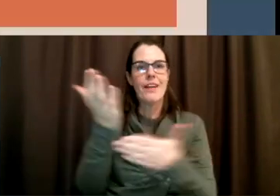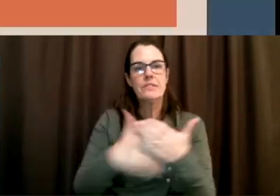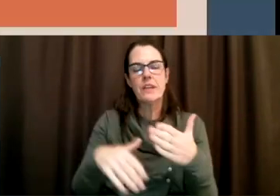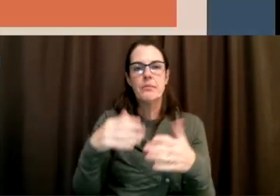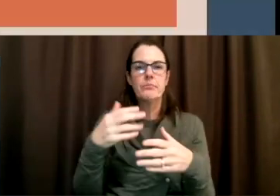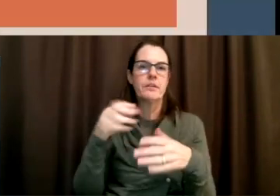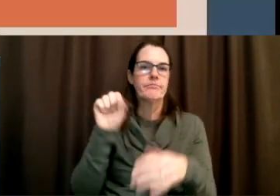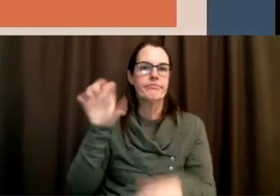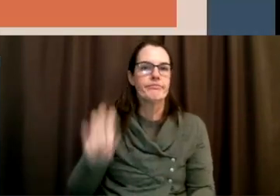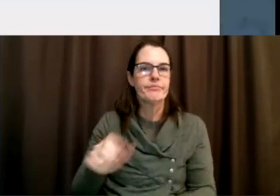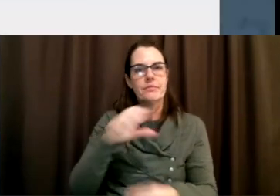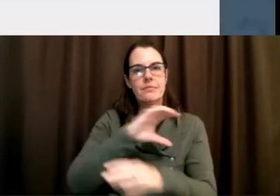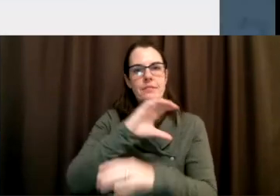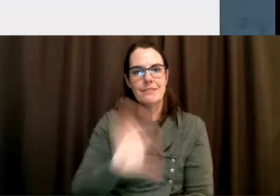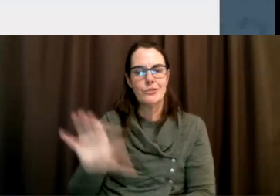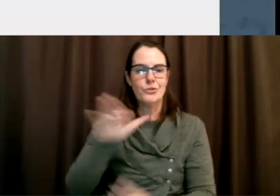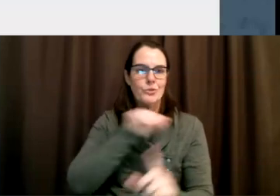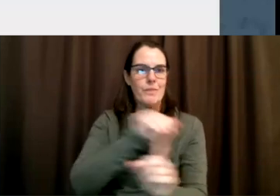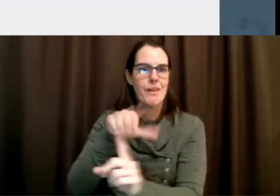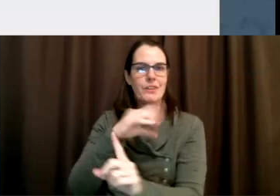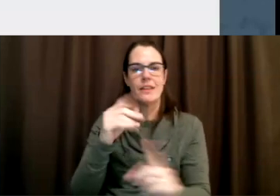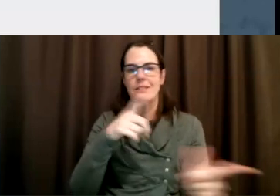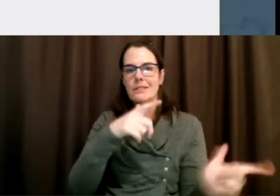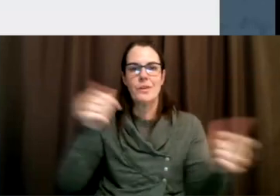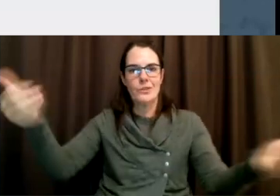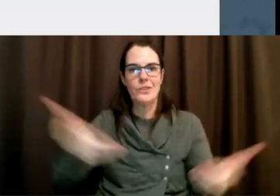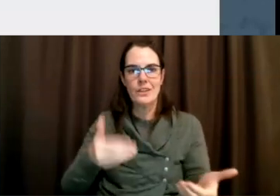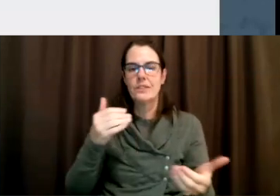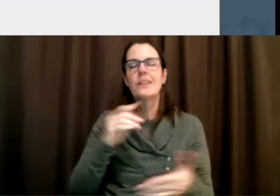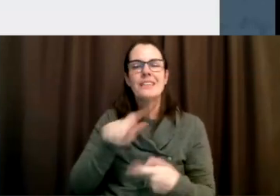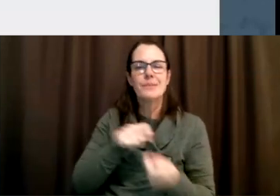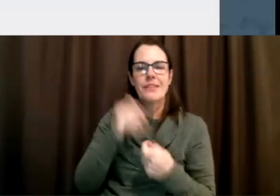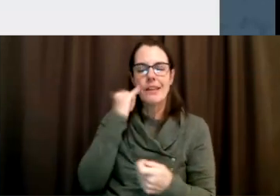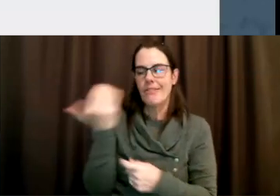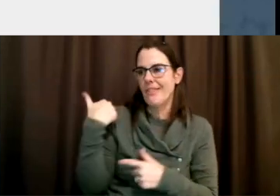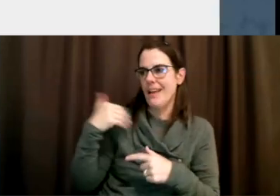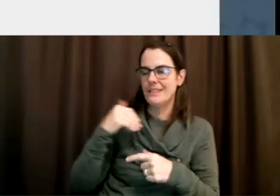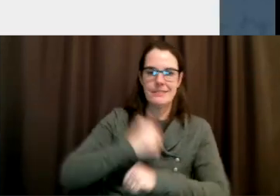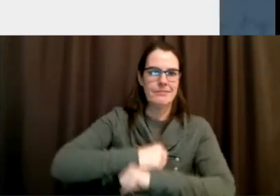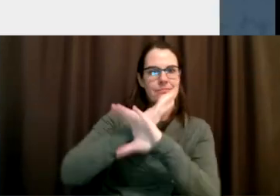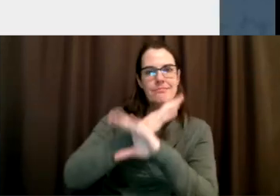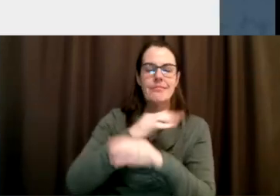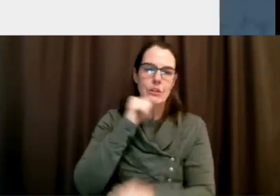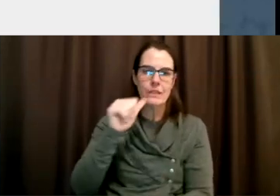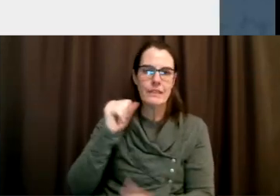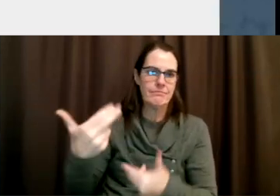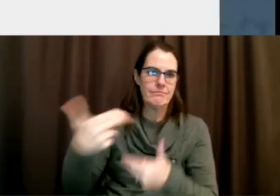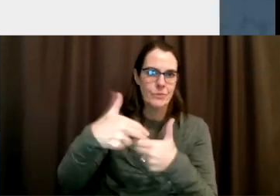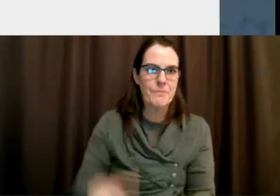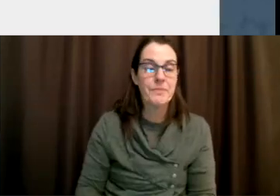and a couple other quick introductions, especially for folks who weren't able to make it to our last session. So we can go to the